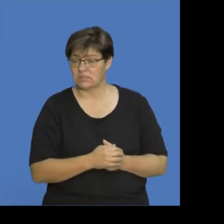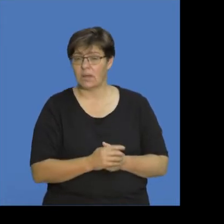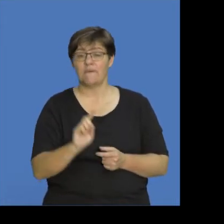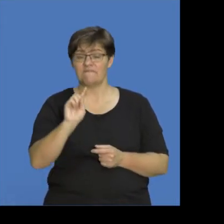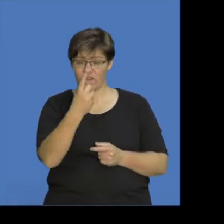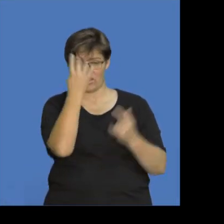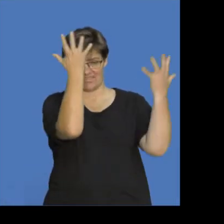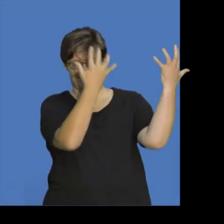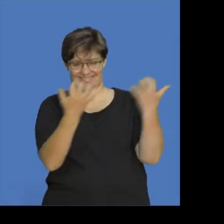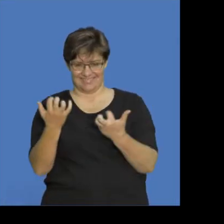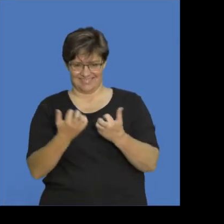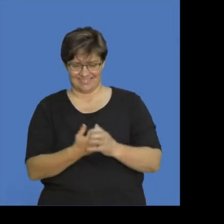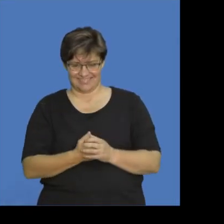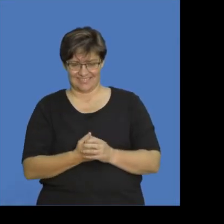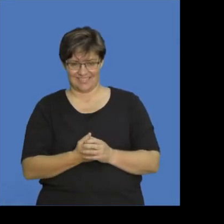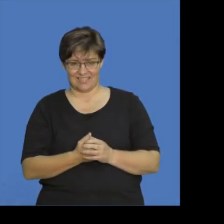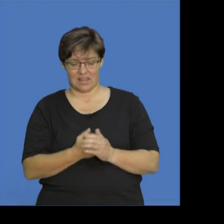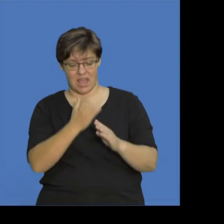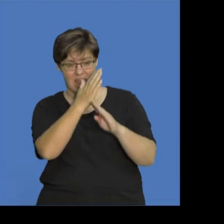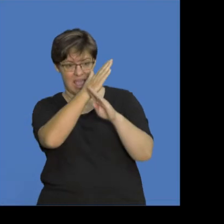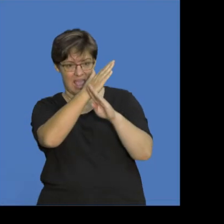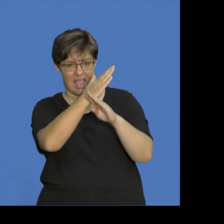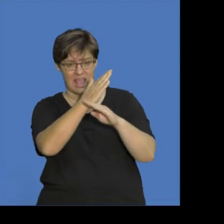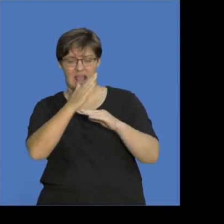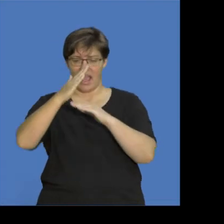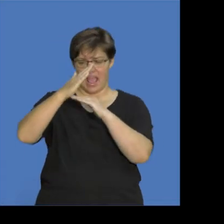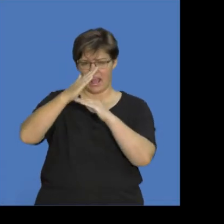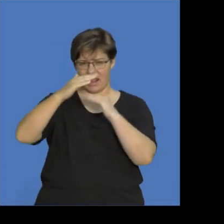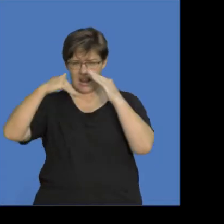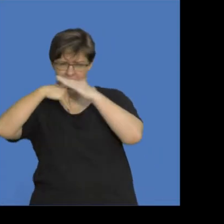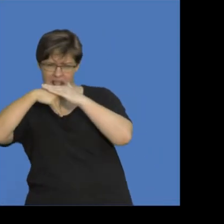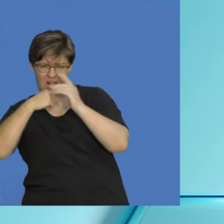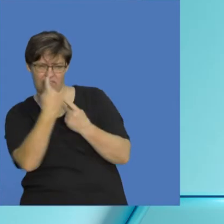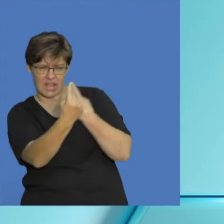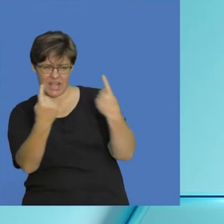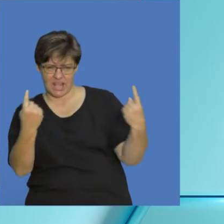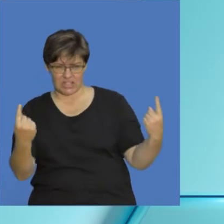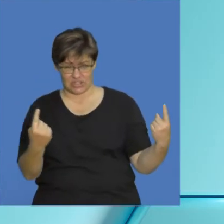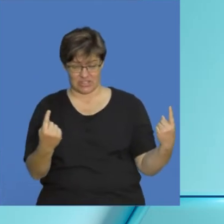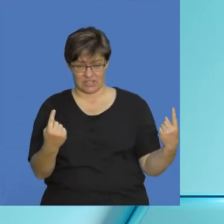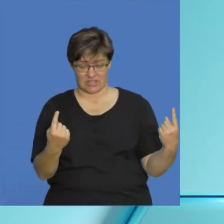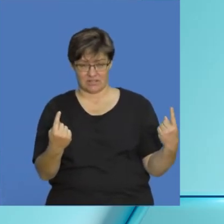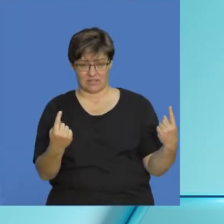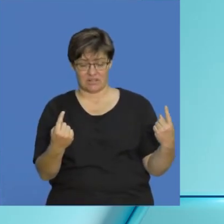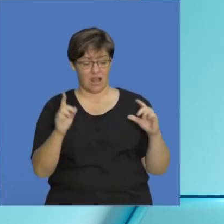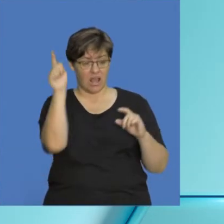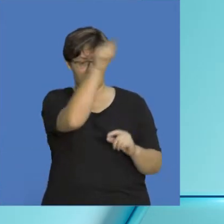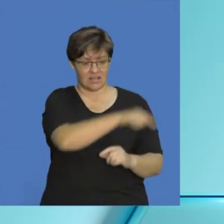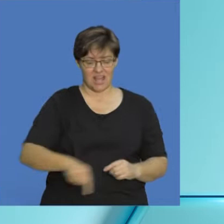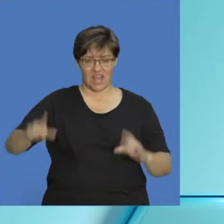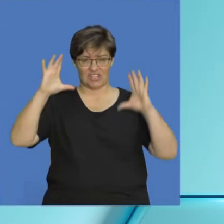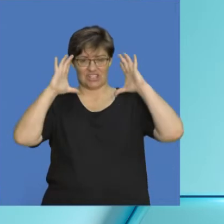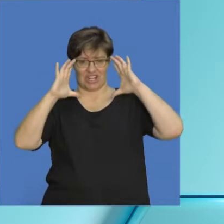to calculate the angle for each and every instrument. Remember that a pie chart